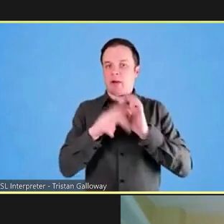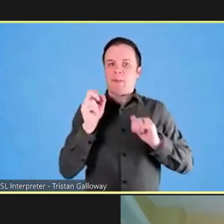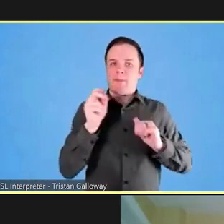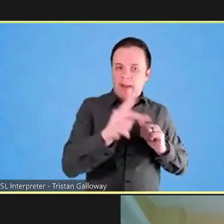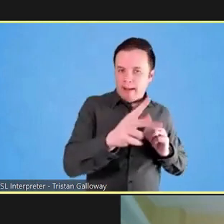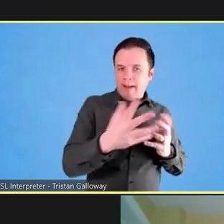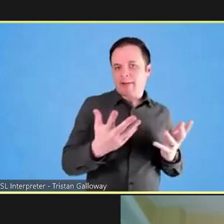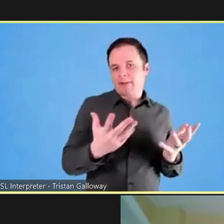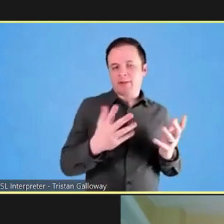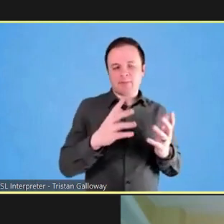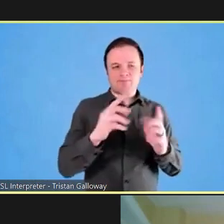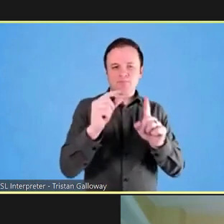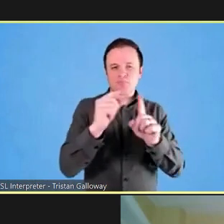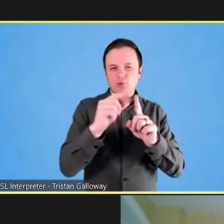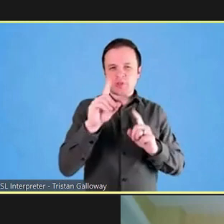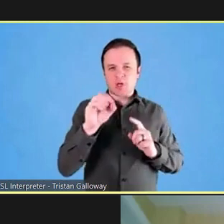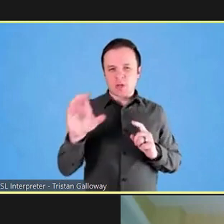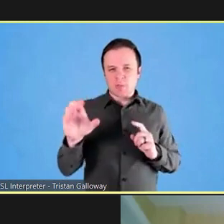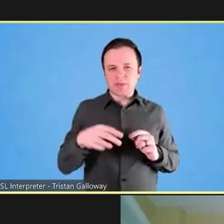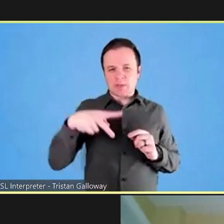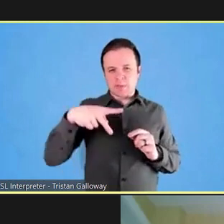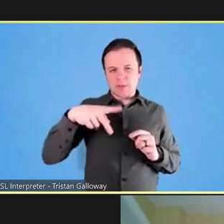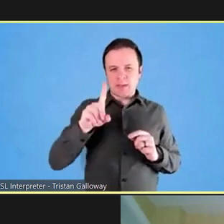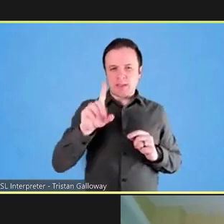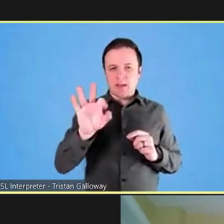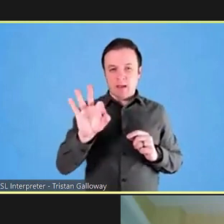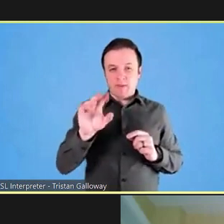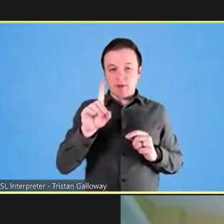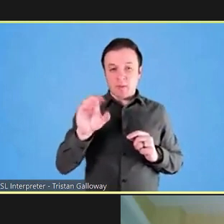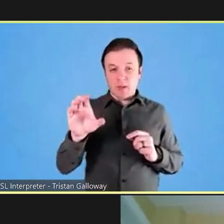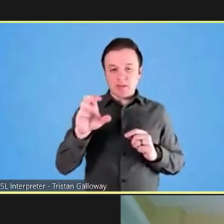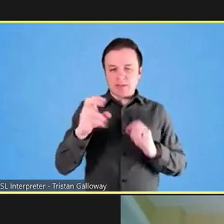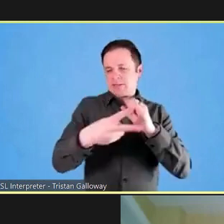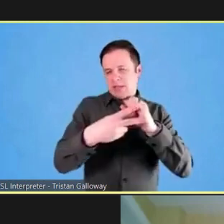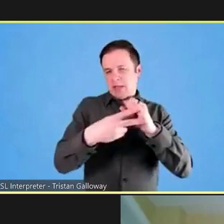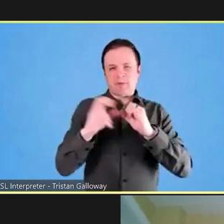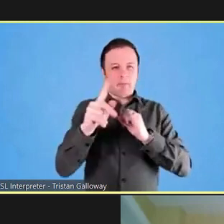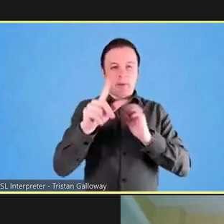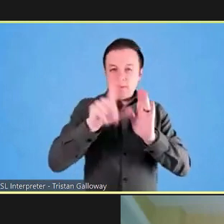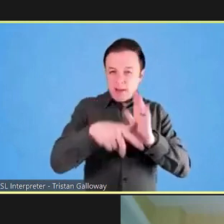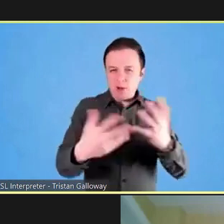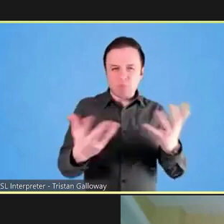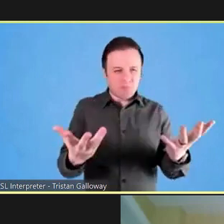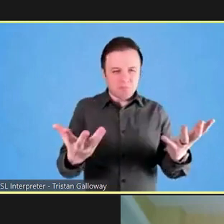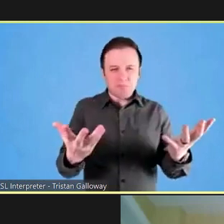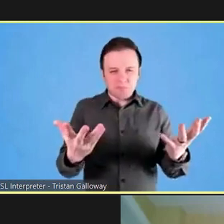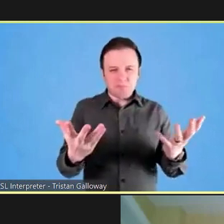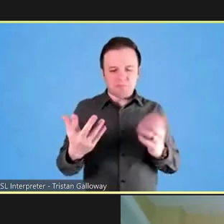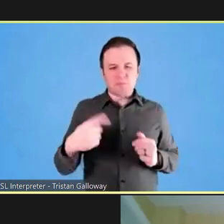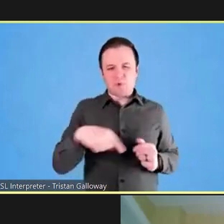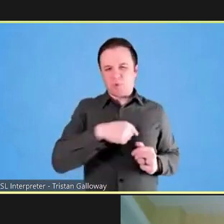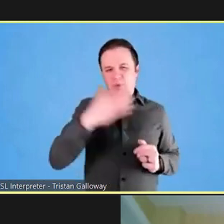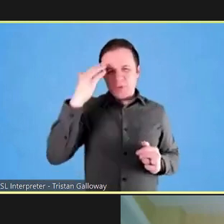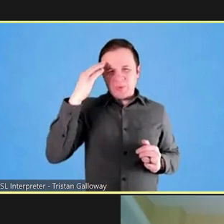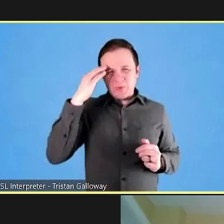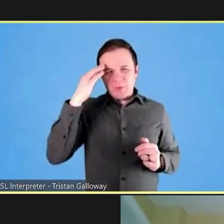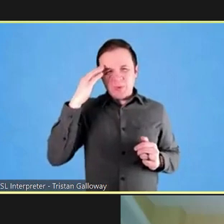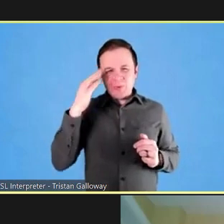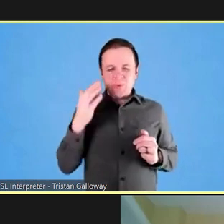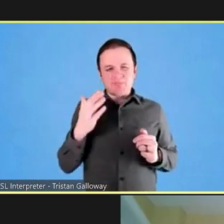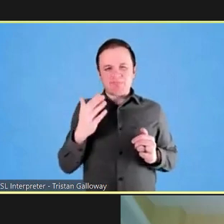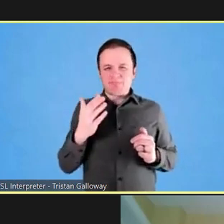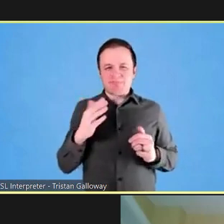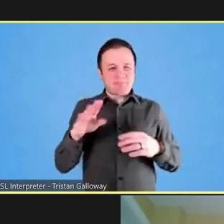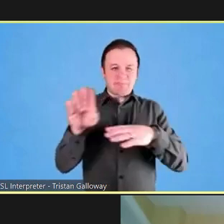Word documents, the PDF documents, they can save them and come back to them. So we were very cognizant in that it's a